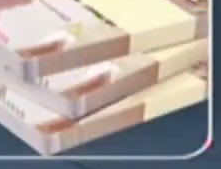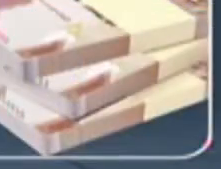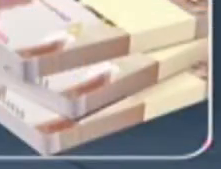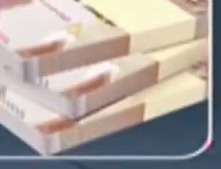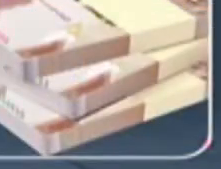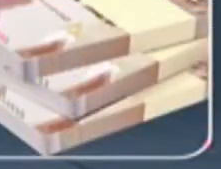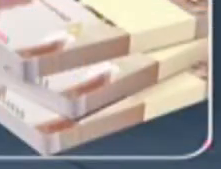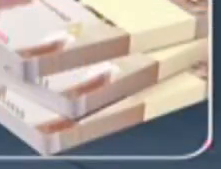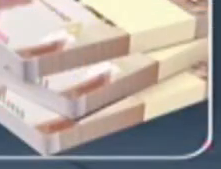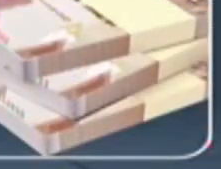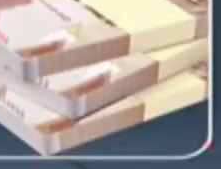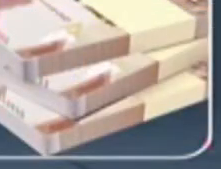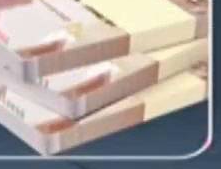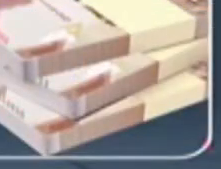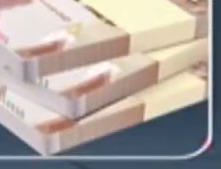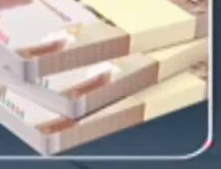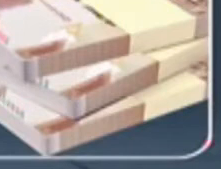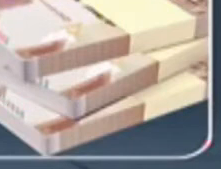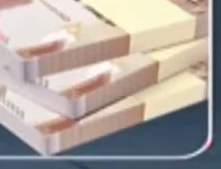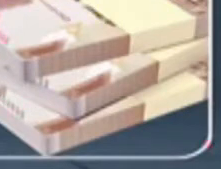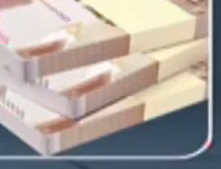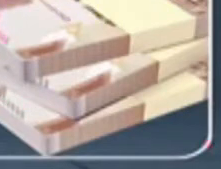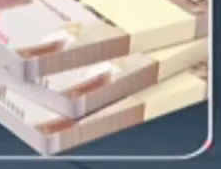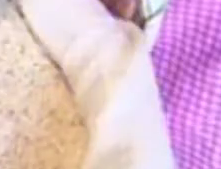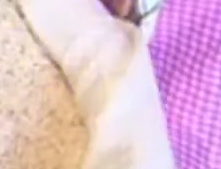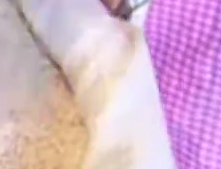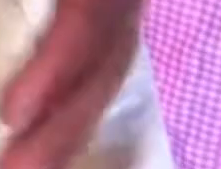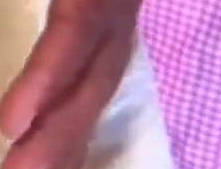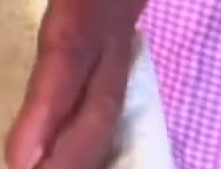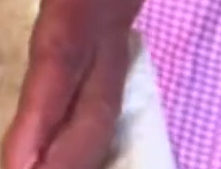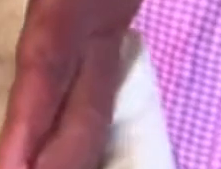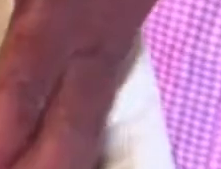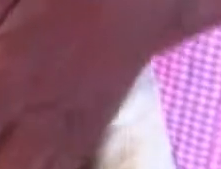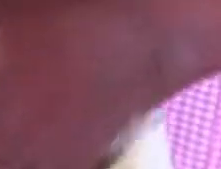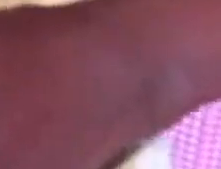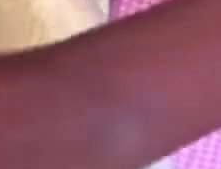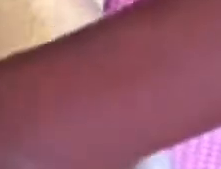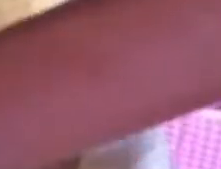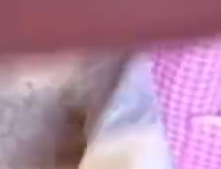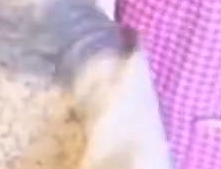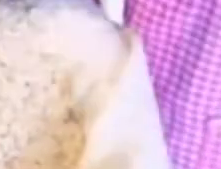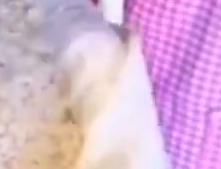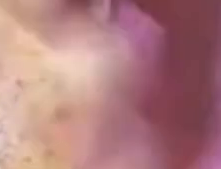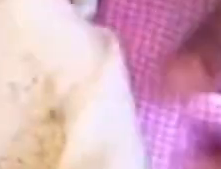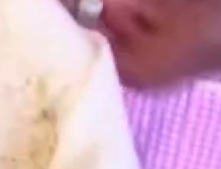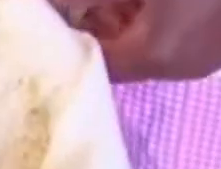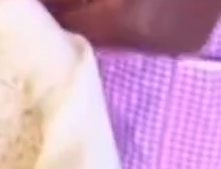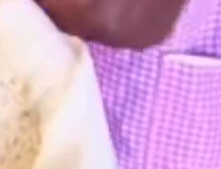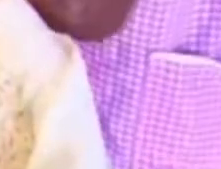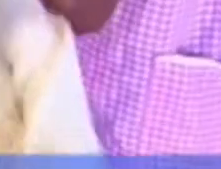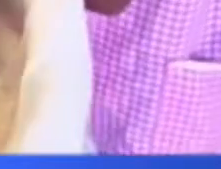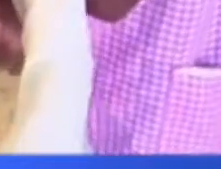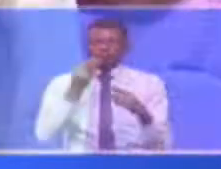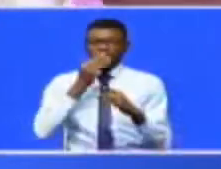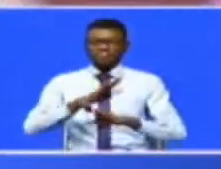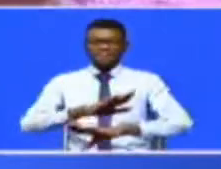estimated 13.6 billion shillings worth of crop produce this year. Munya says despite the COVID-19 pandemic restrictions, adequate